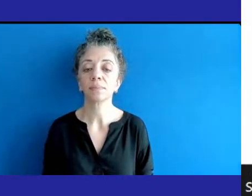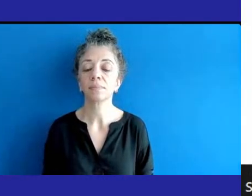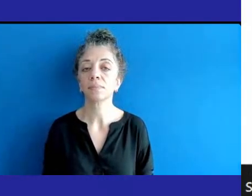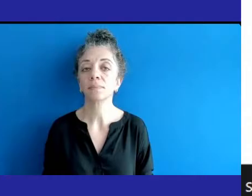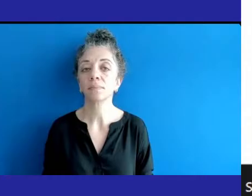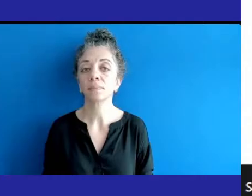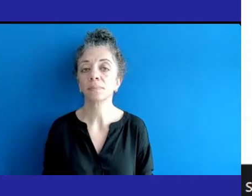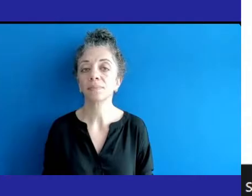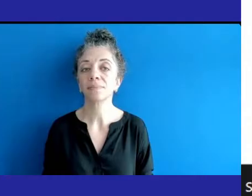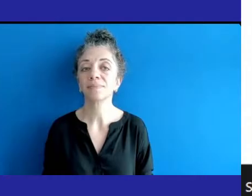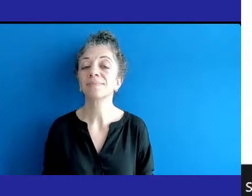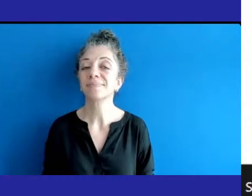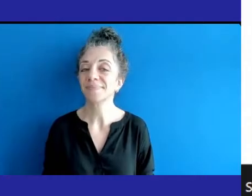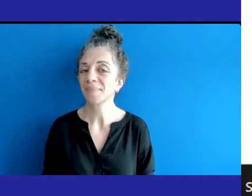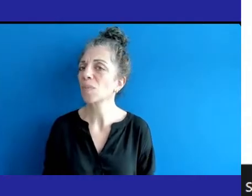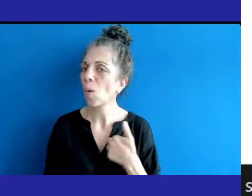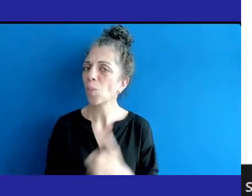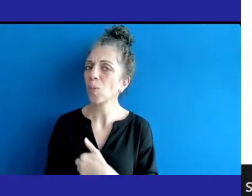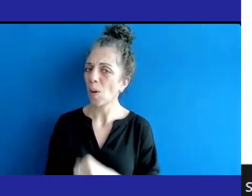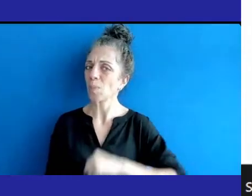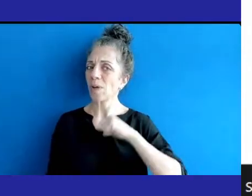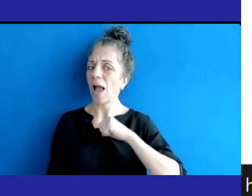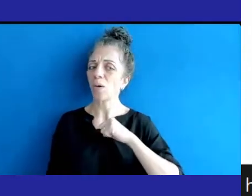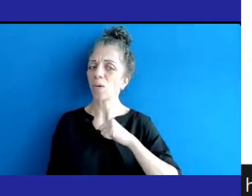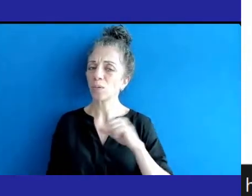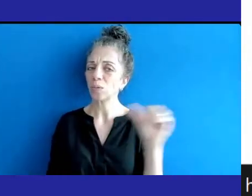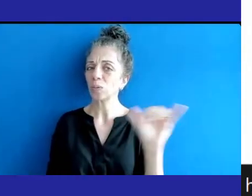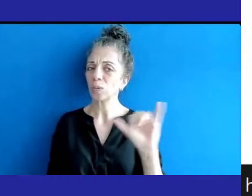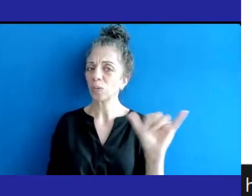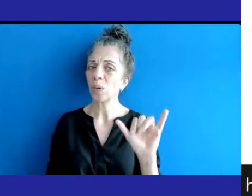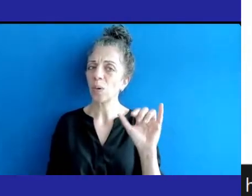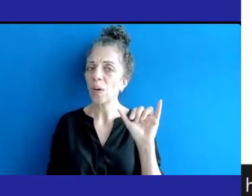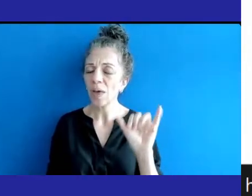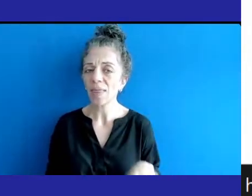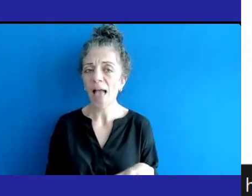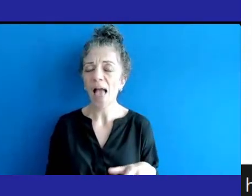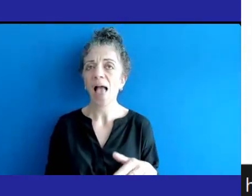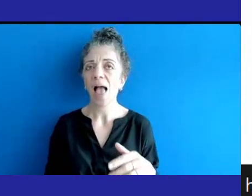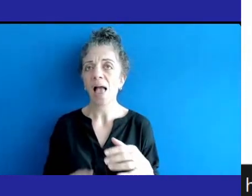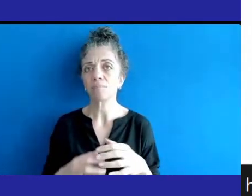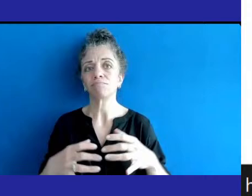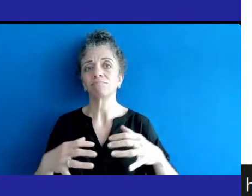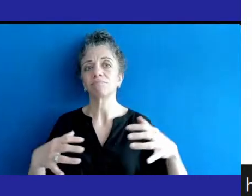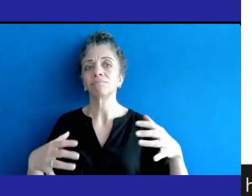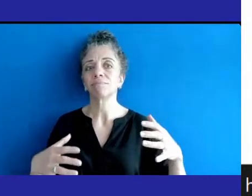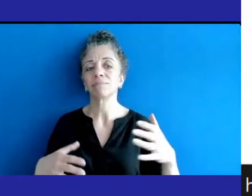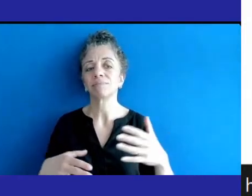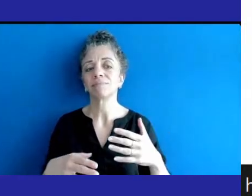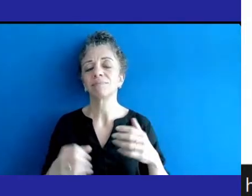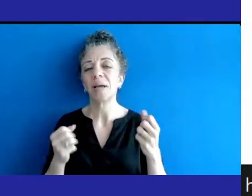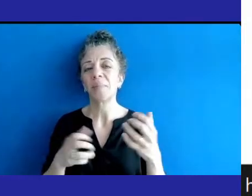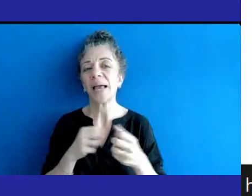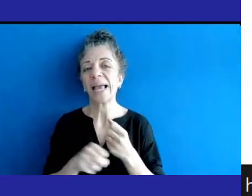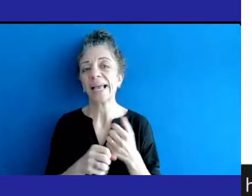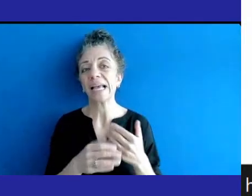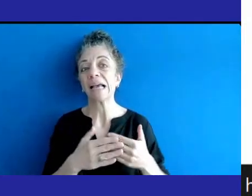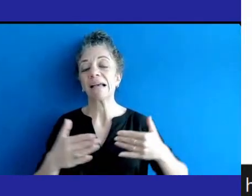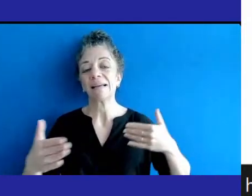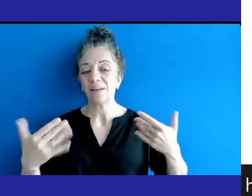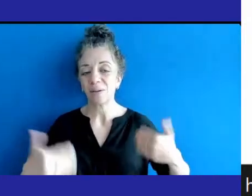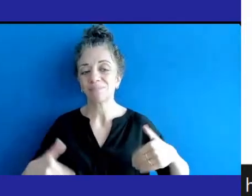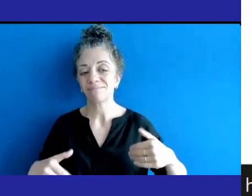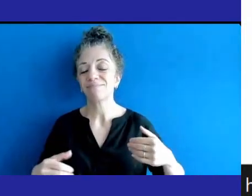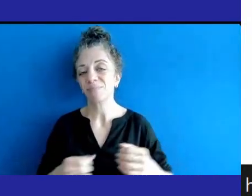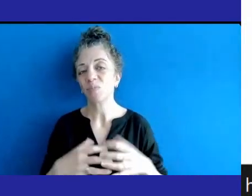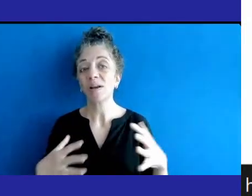This is really dramatically over the years been progressing, and we're grateful for that. And obviously, hopefully, we'll